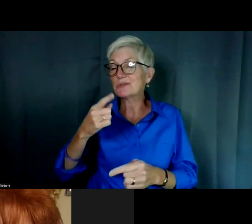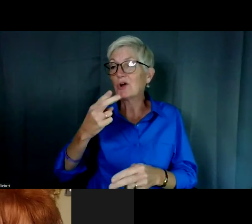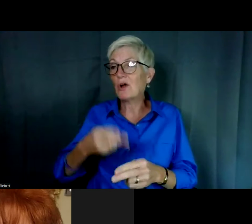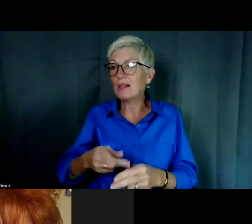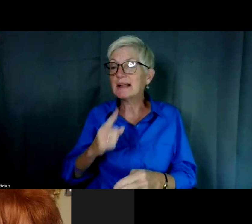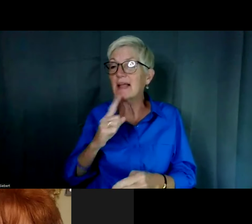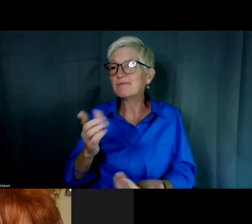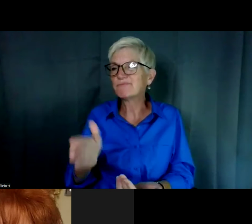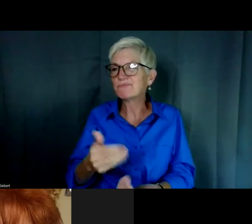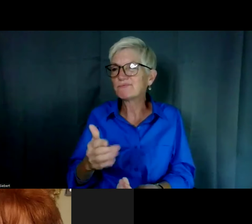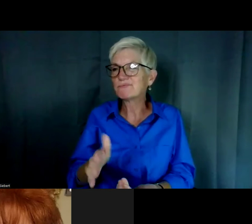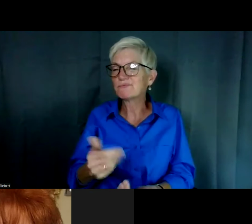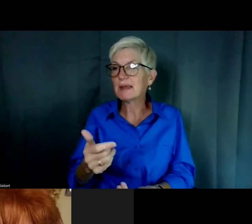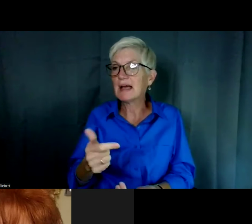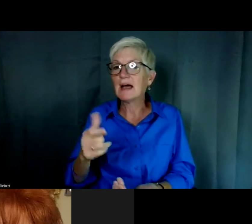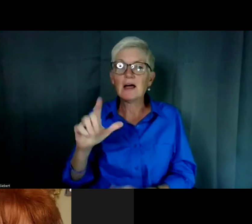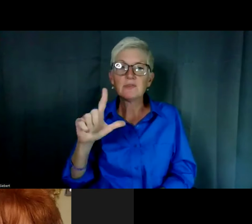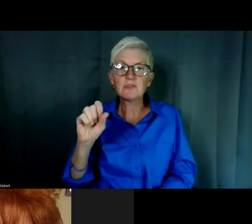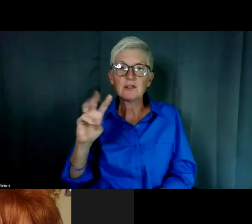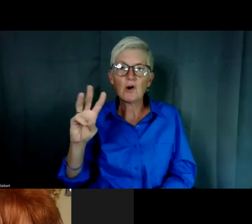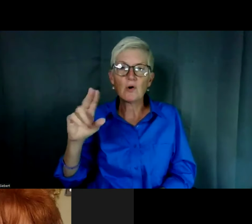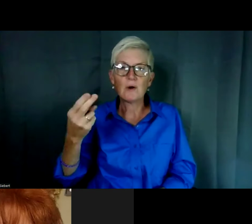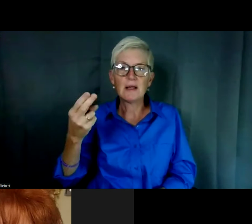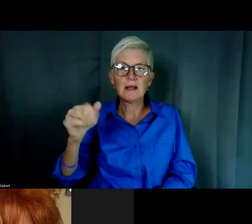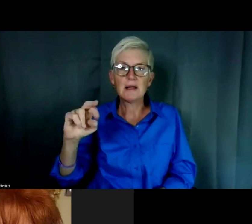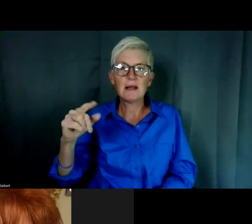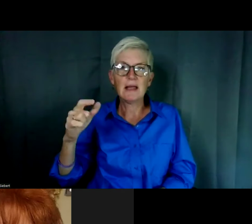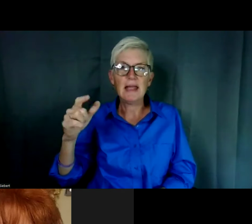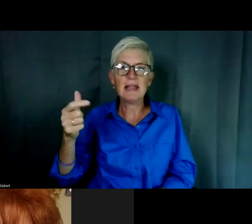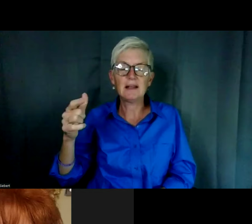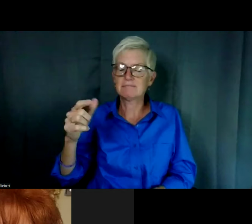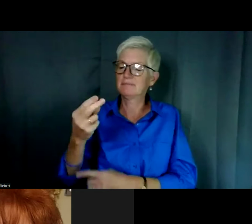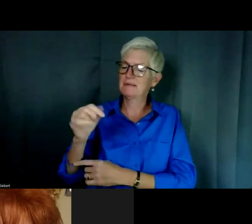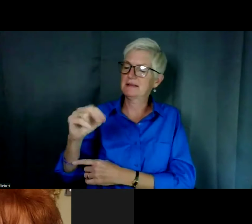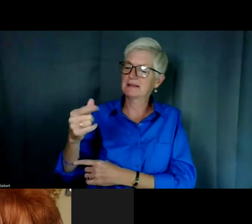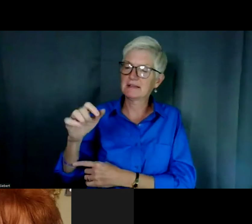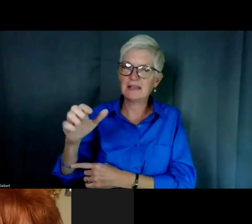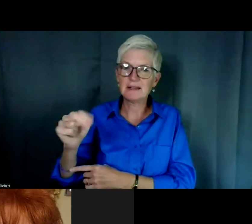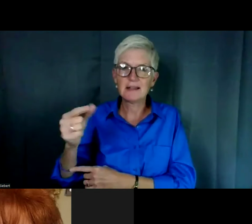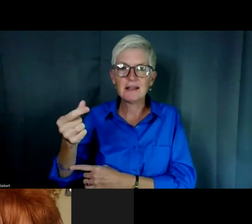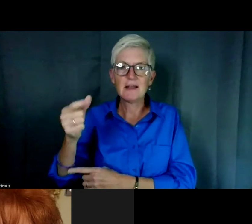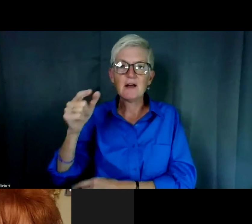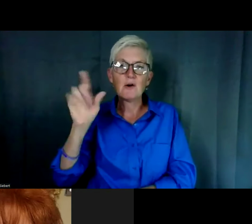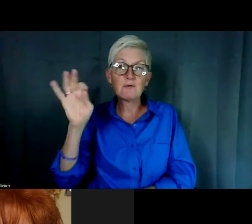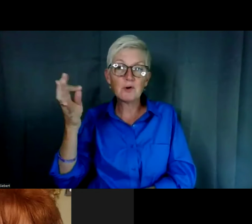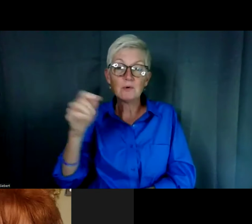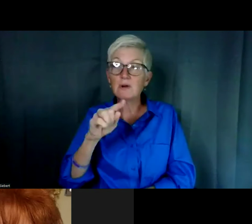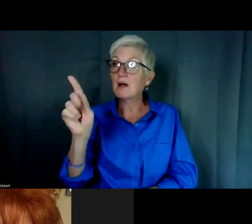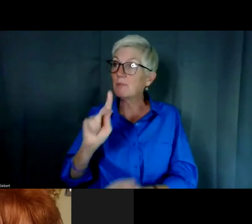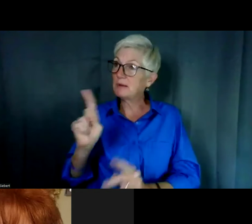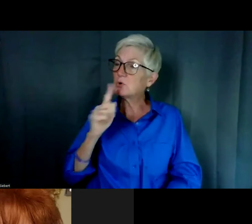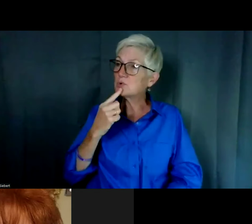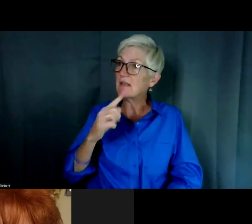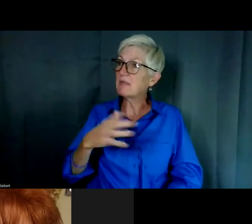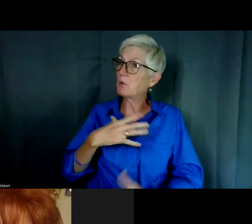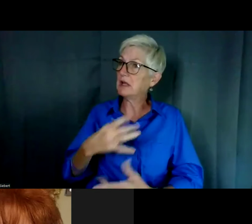that already had identified themselves as being disability-friendly, you know, that they were interested in hiring people with disabilities. So